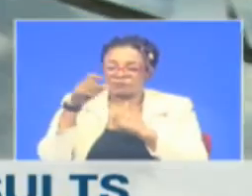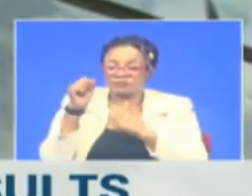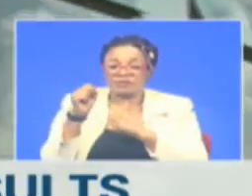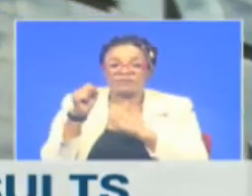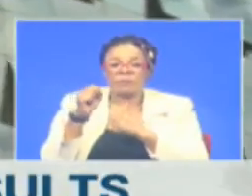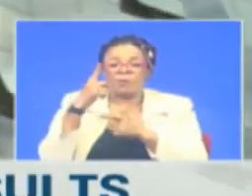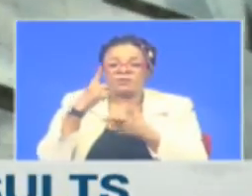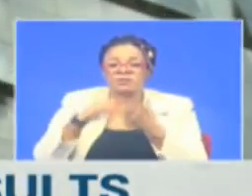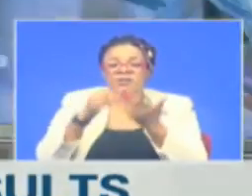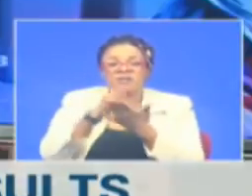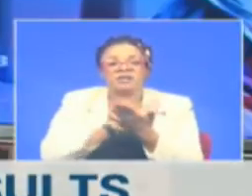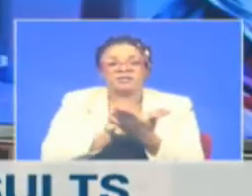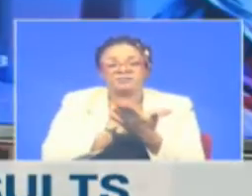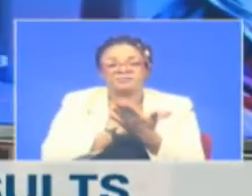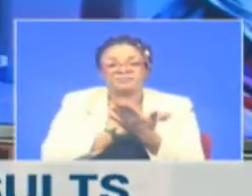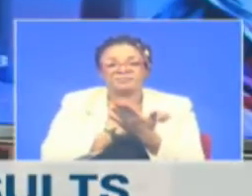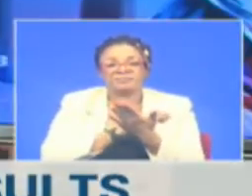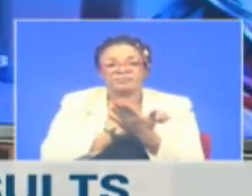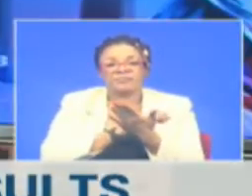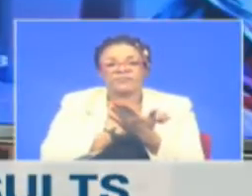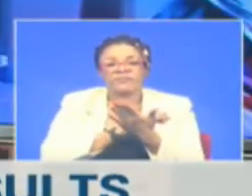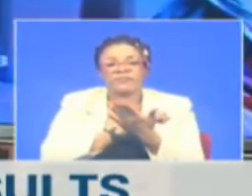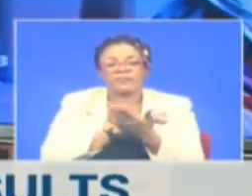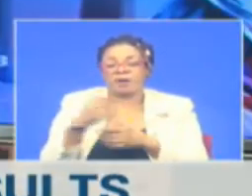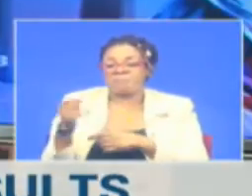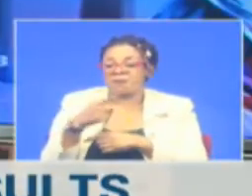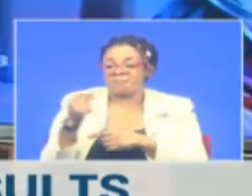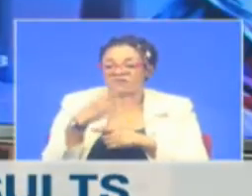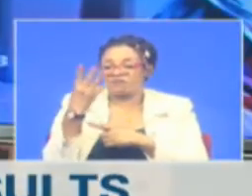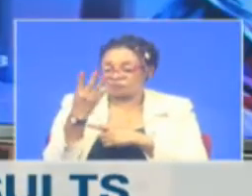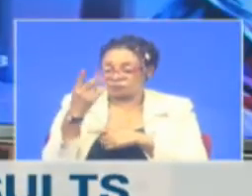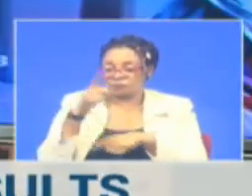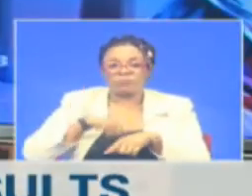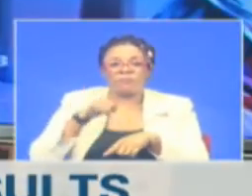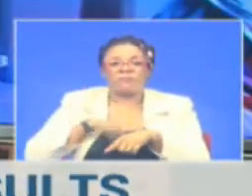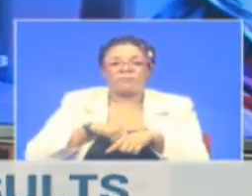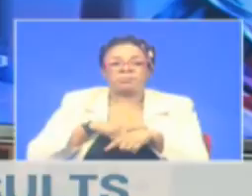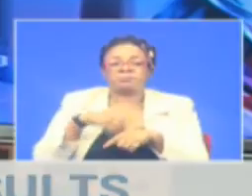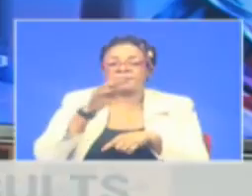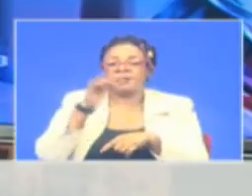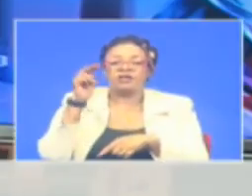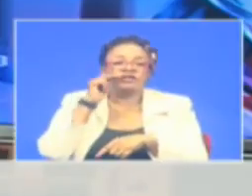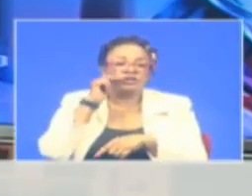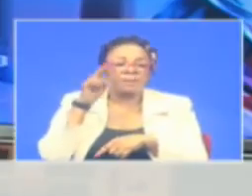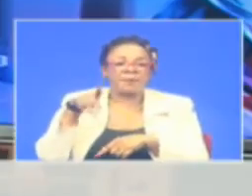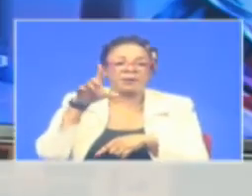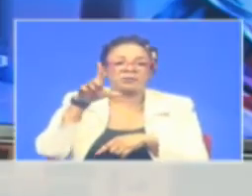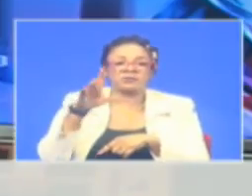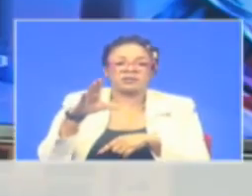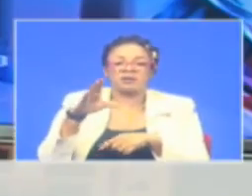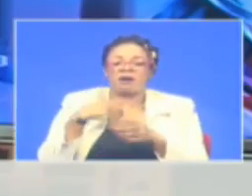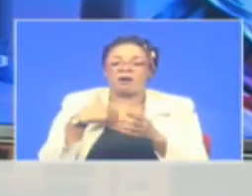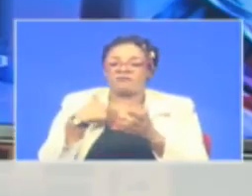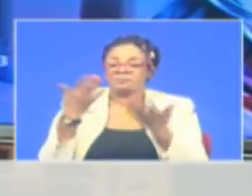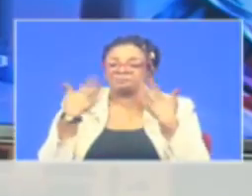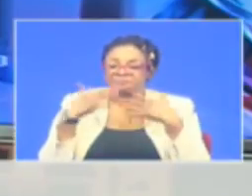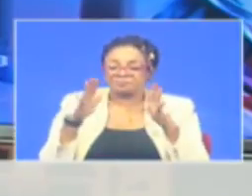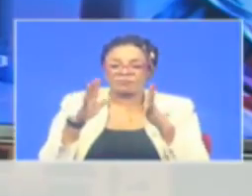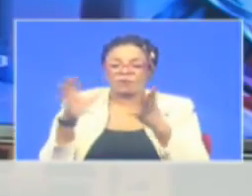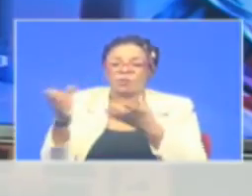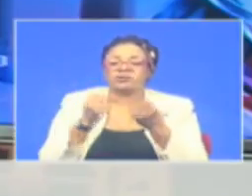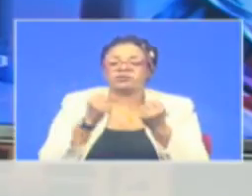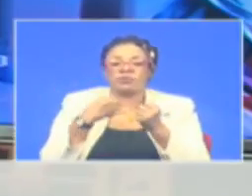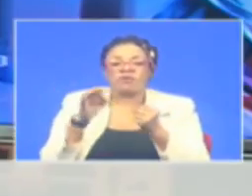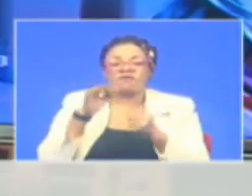year earlier. Now, 4 months after Nigerian lender Access Bank PLC inked the deal and completed the acquisition of Transnational Bank,